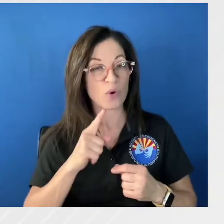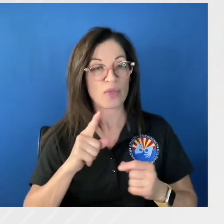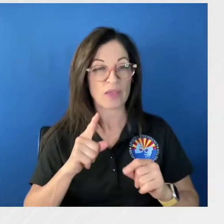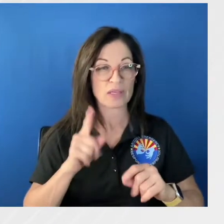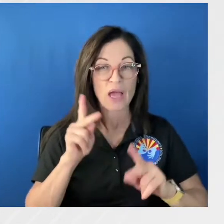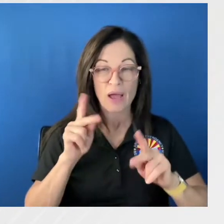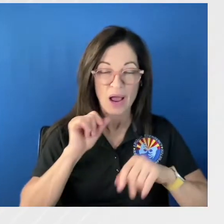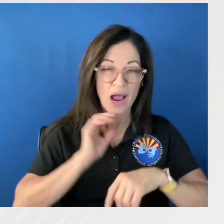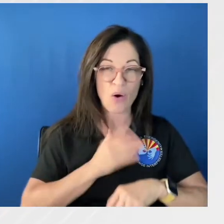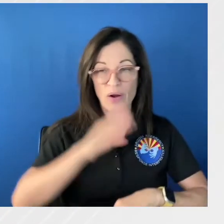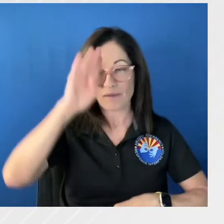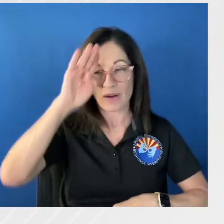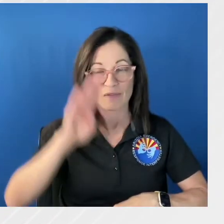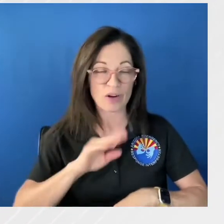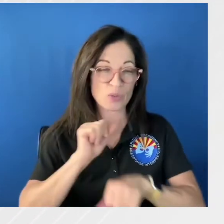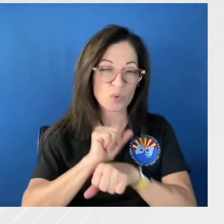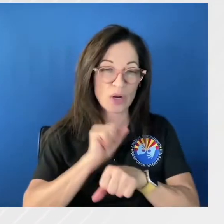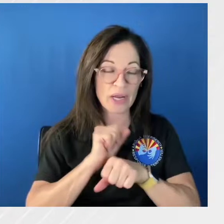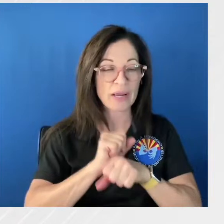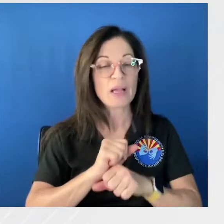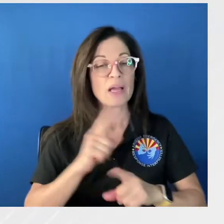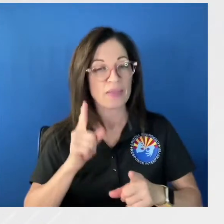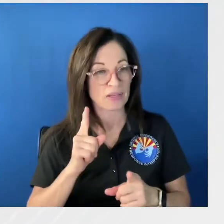screwing around with this one. We're going to put it out.